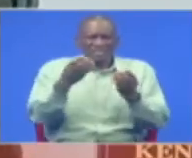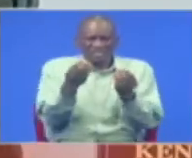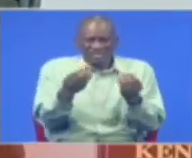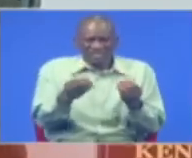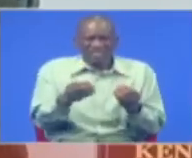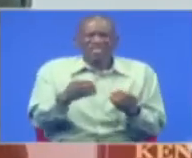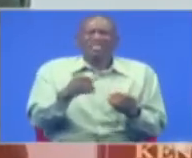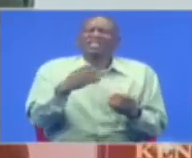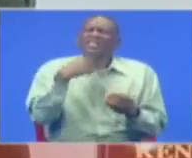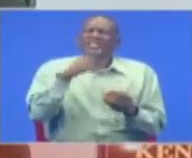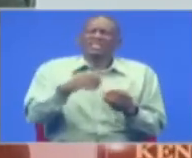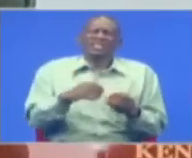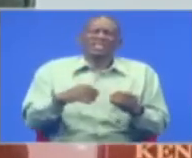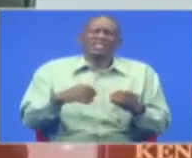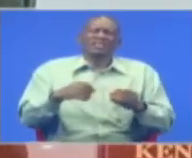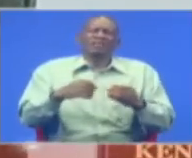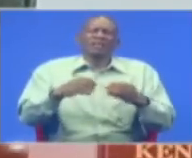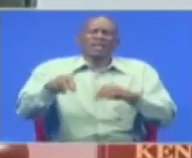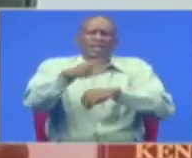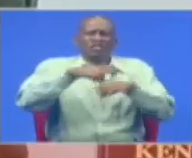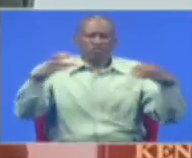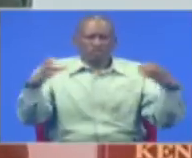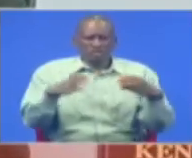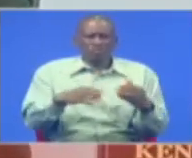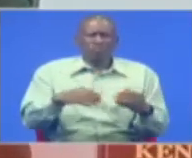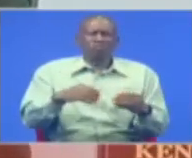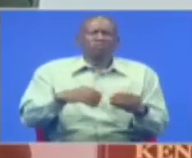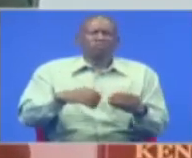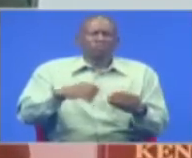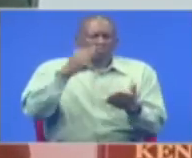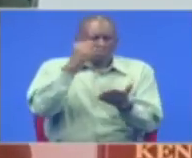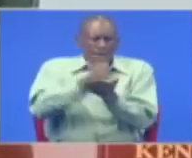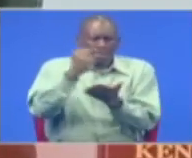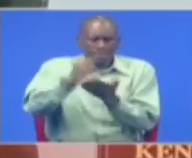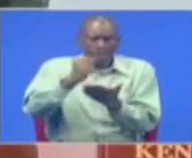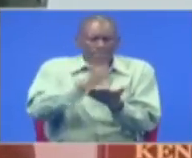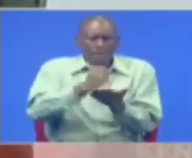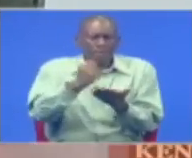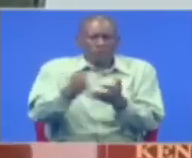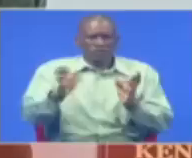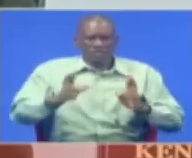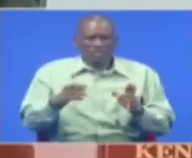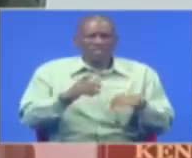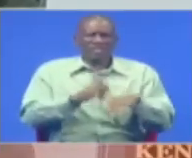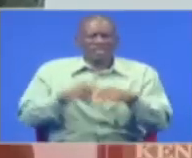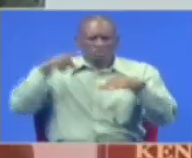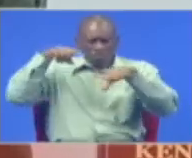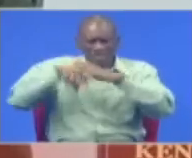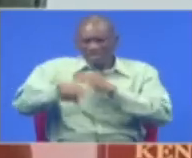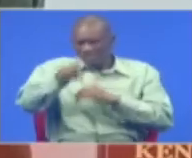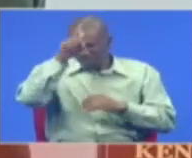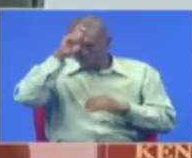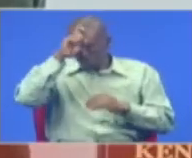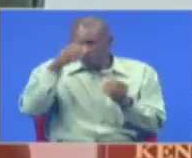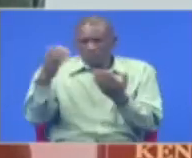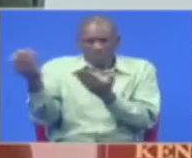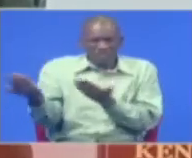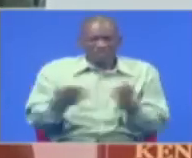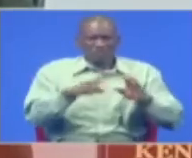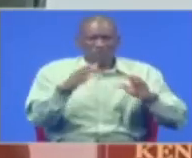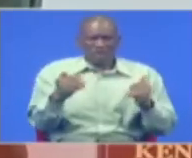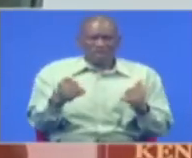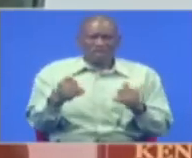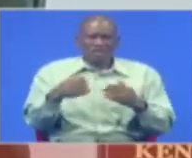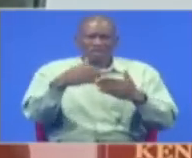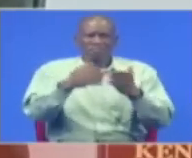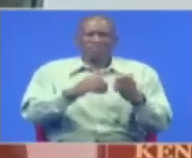masse. We went through. Getting to Cairo, we were received by the football officials just before the customs,